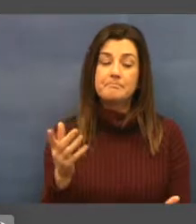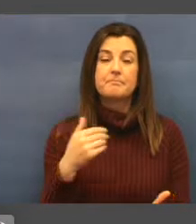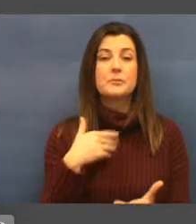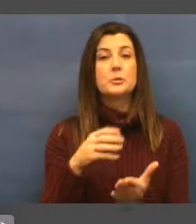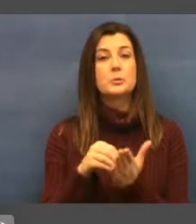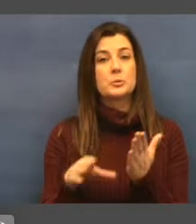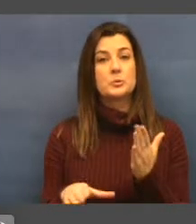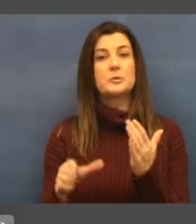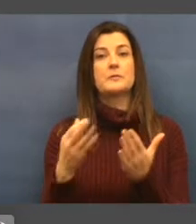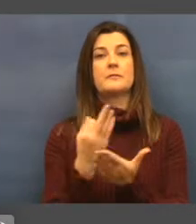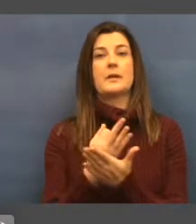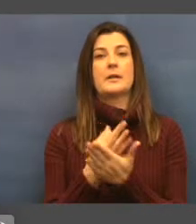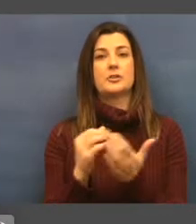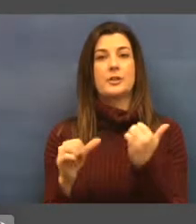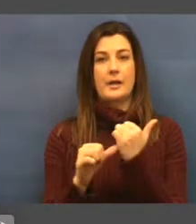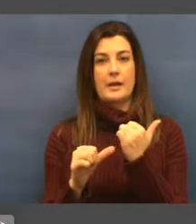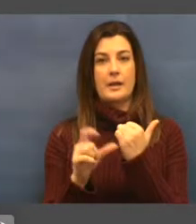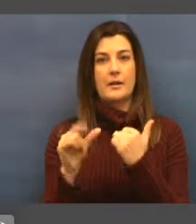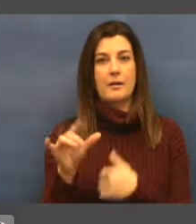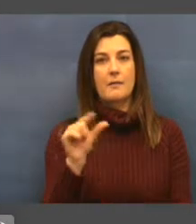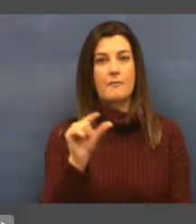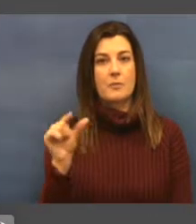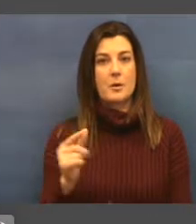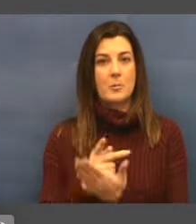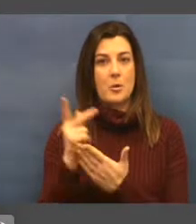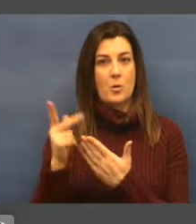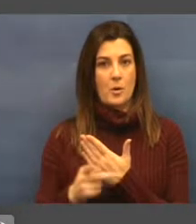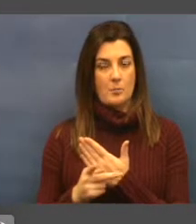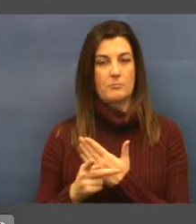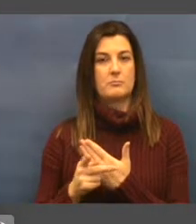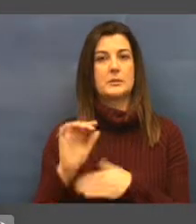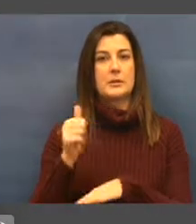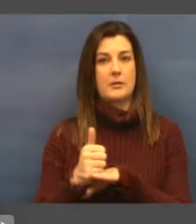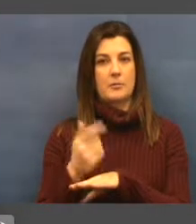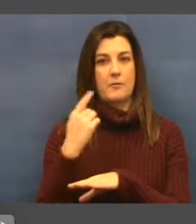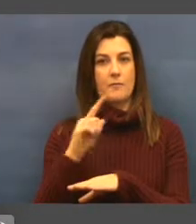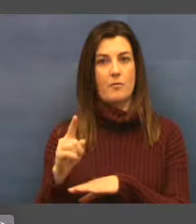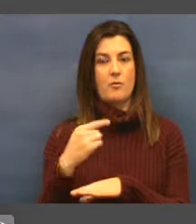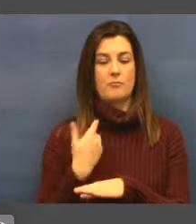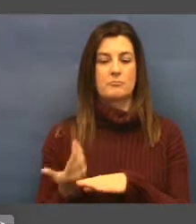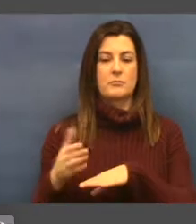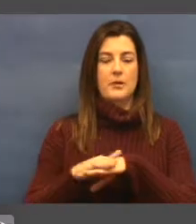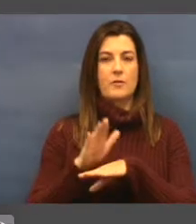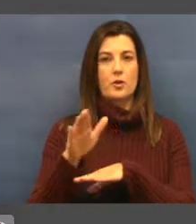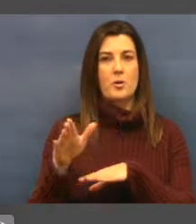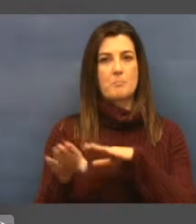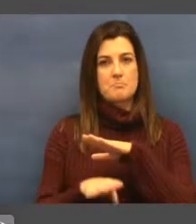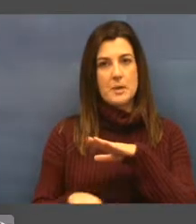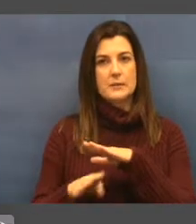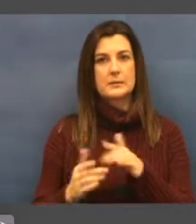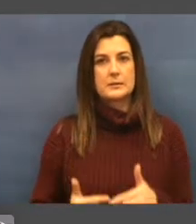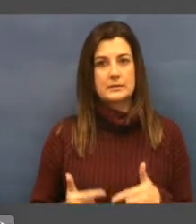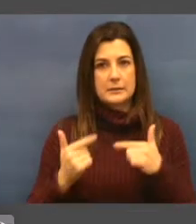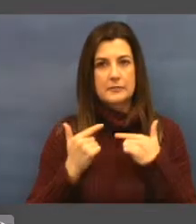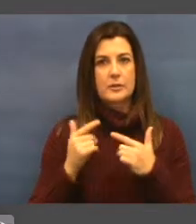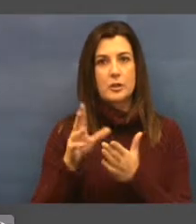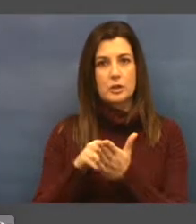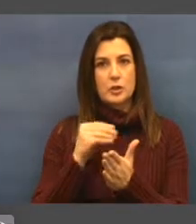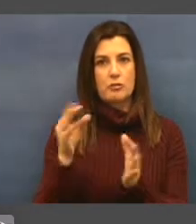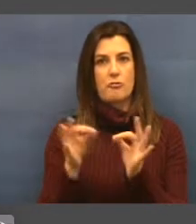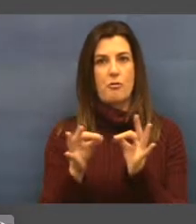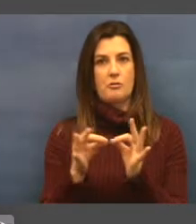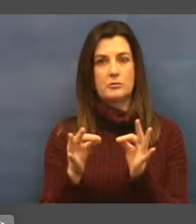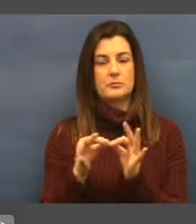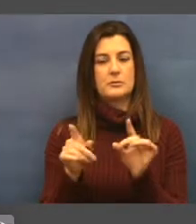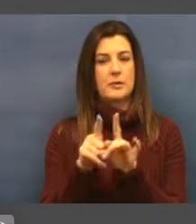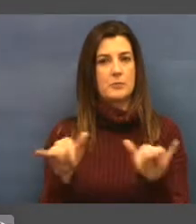student financial aid is a government program that exists to cover your basic learning and living costs while you're attending school. It's